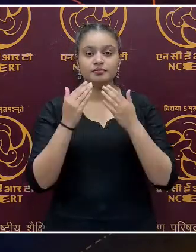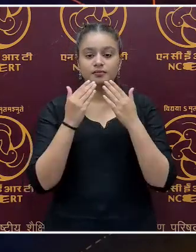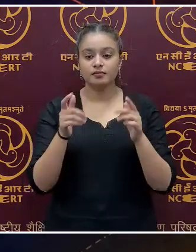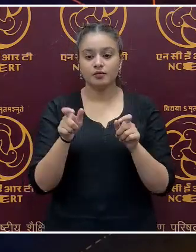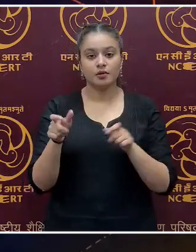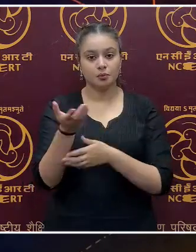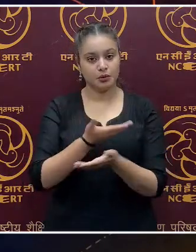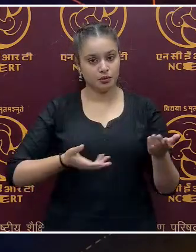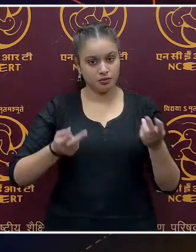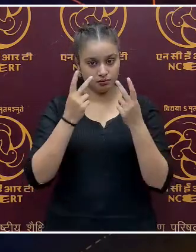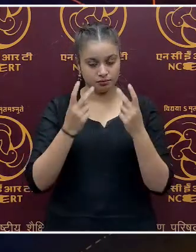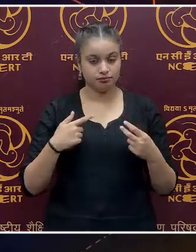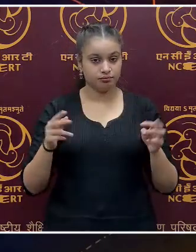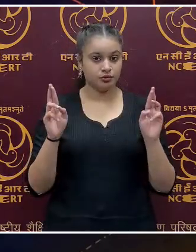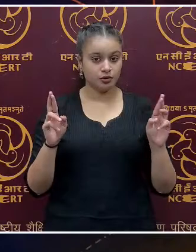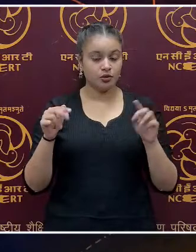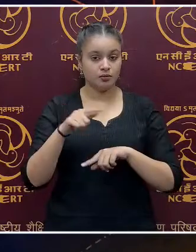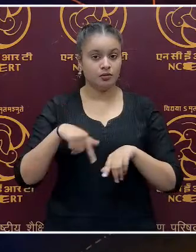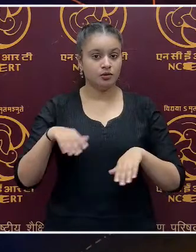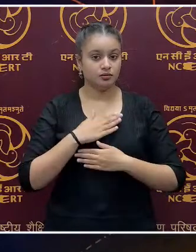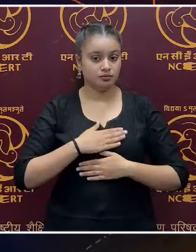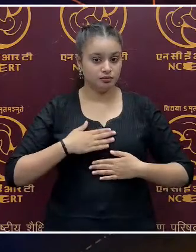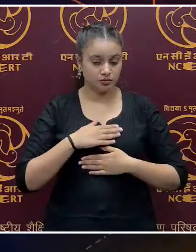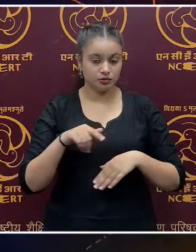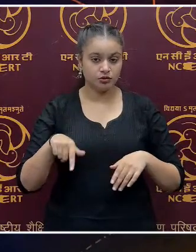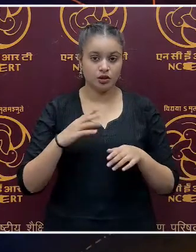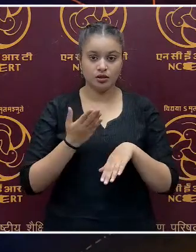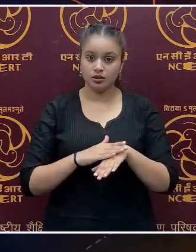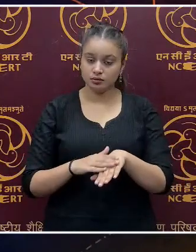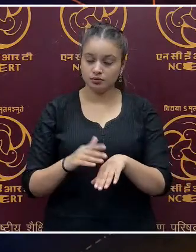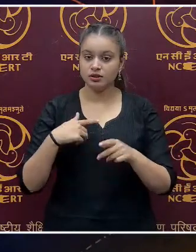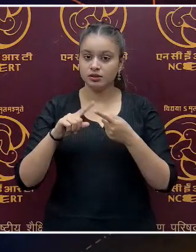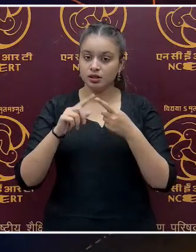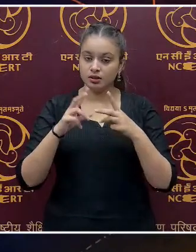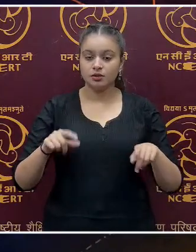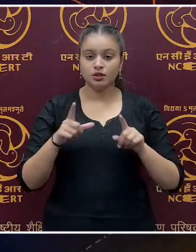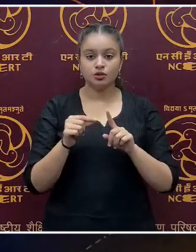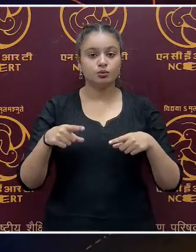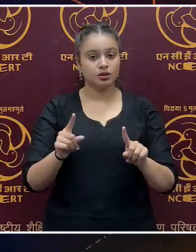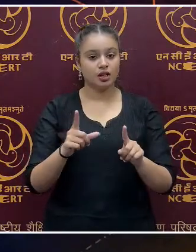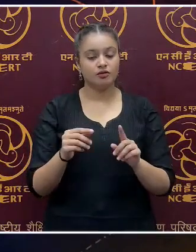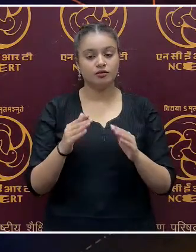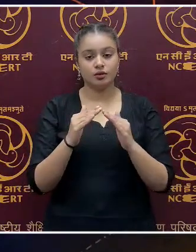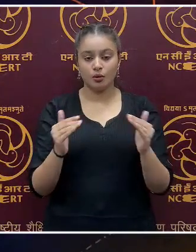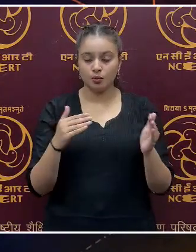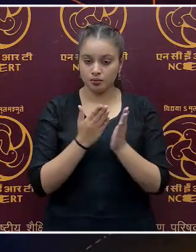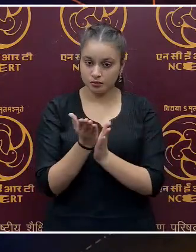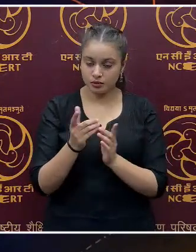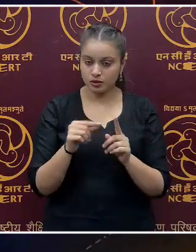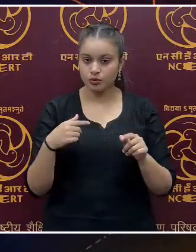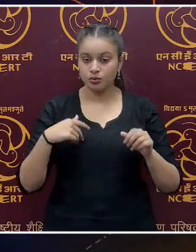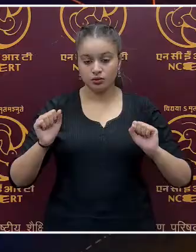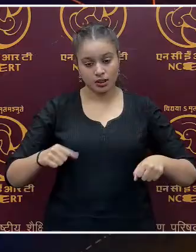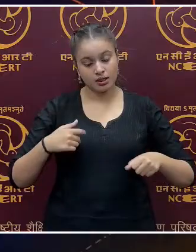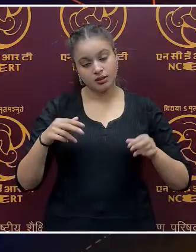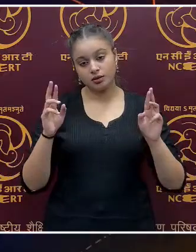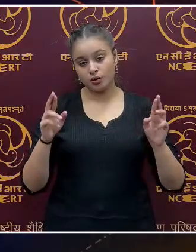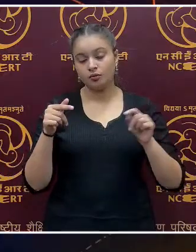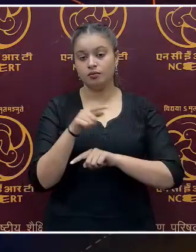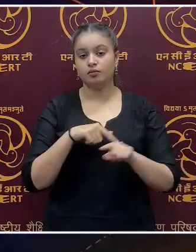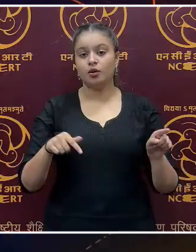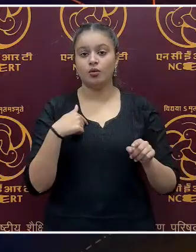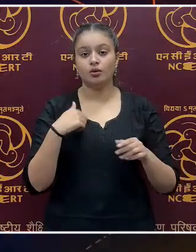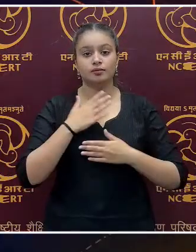all our viewers. I really hope that you enjoyed this simulation. Do it at your own home, and I am sure you will